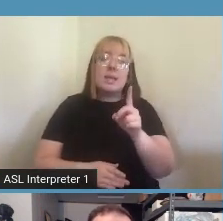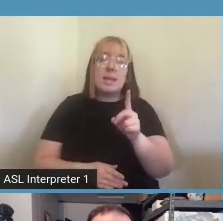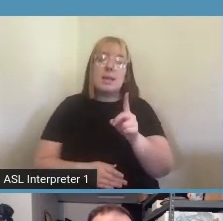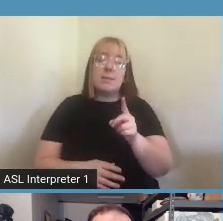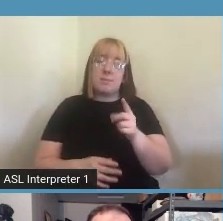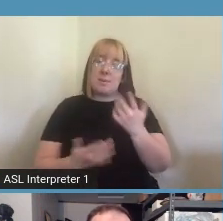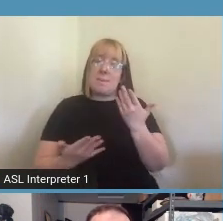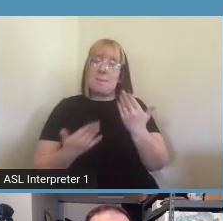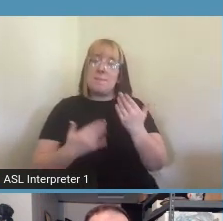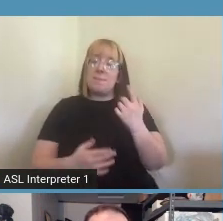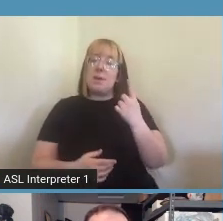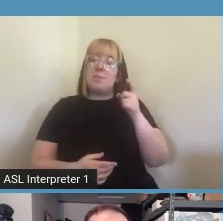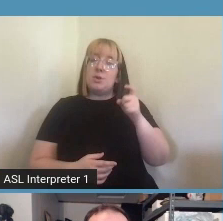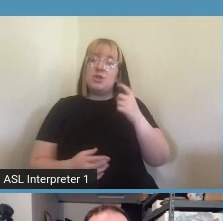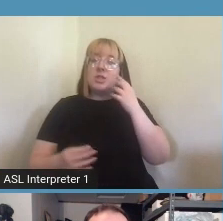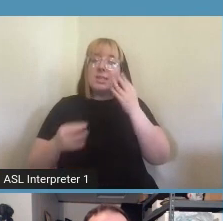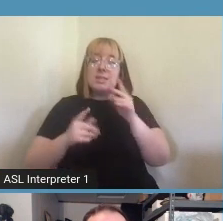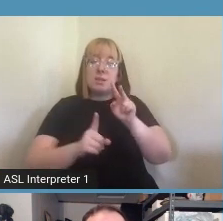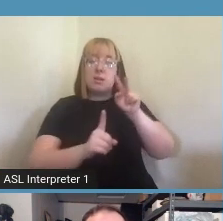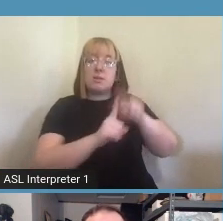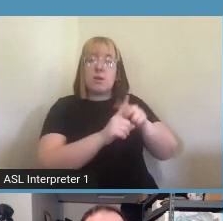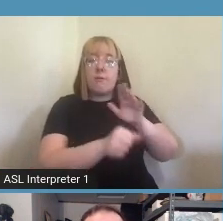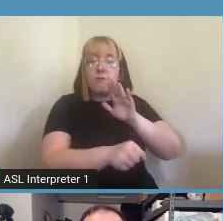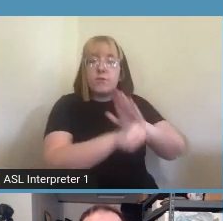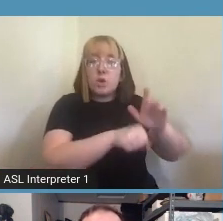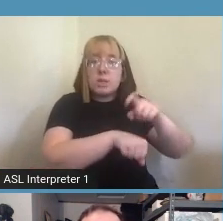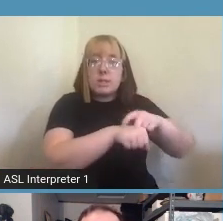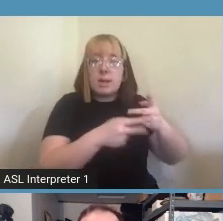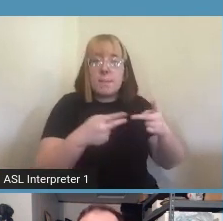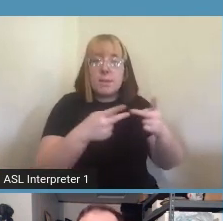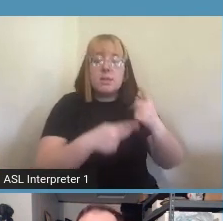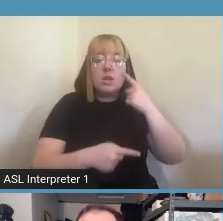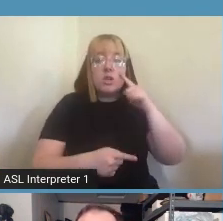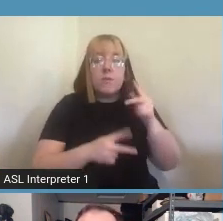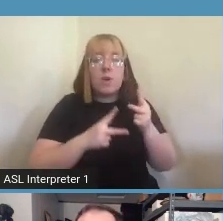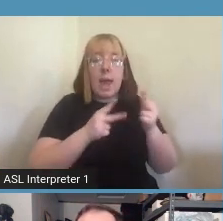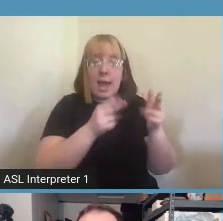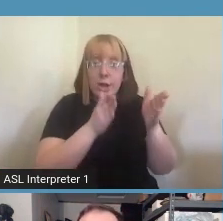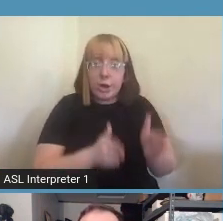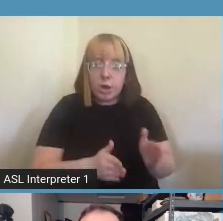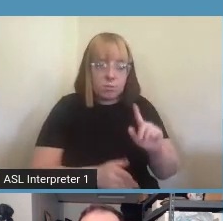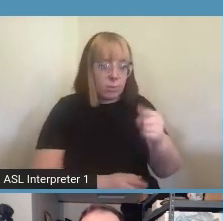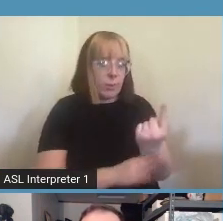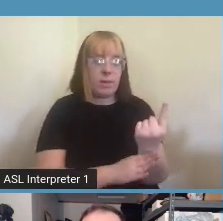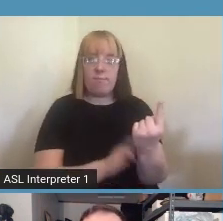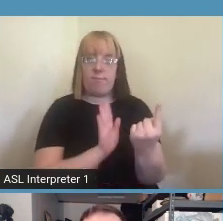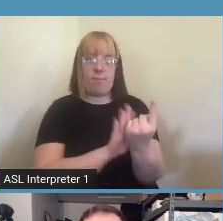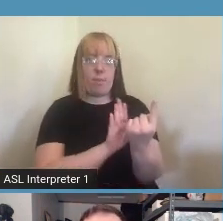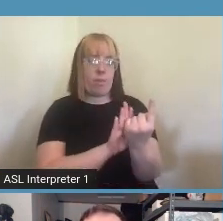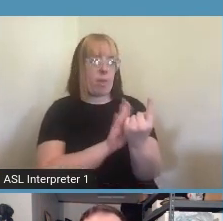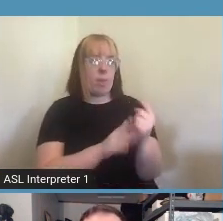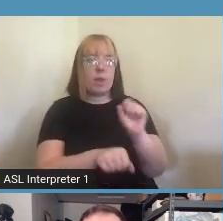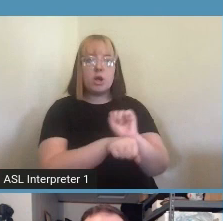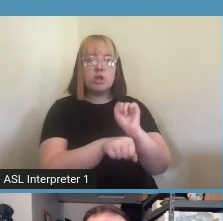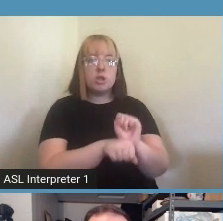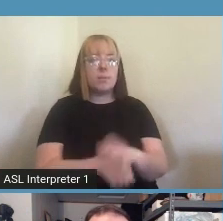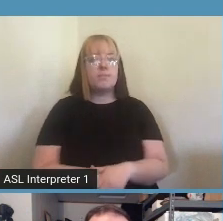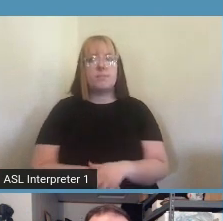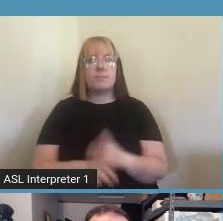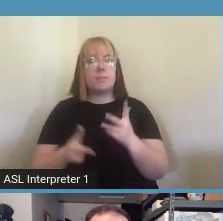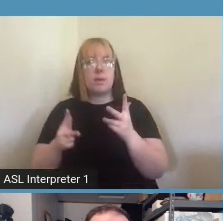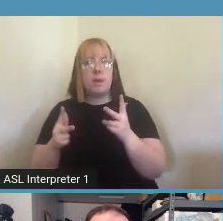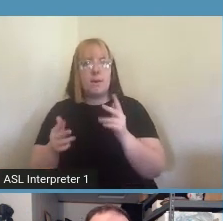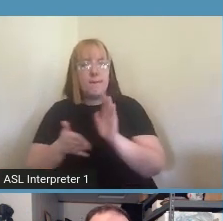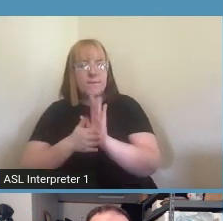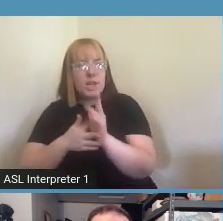all in and of itself. So I would encourage you to look into what video editing looks like and can consist